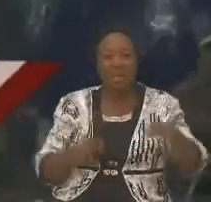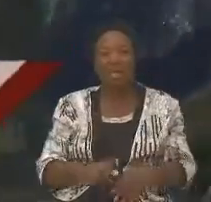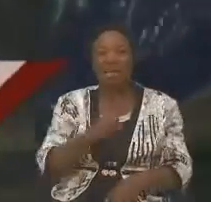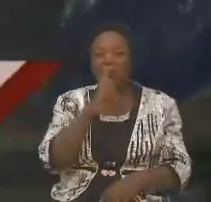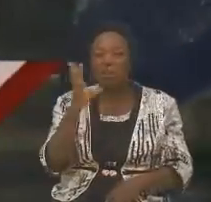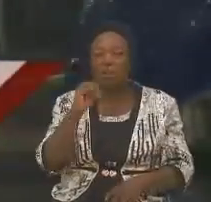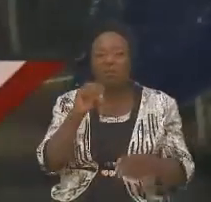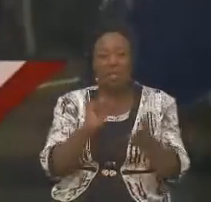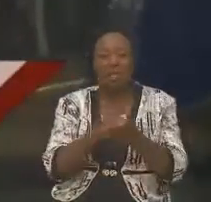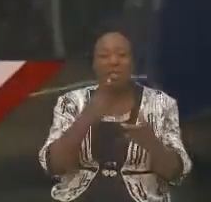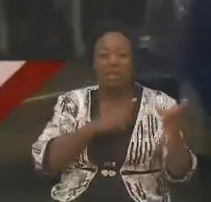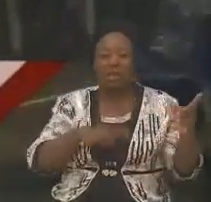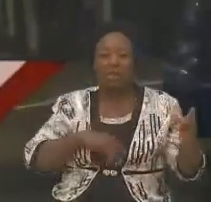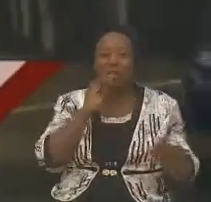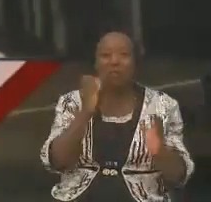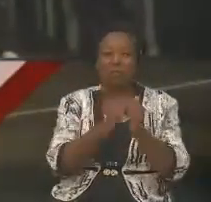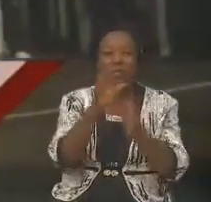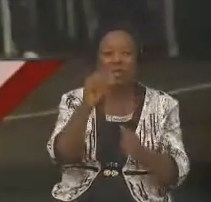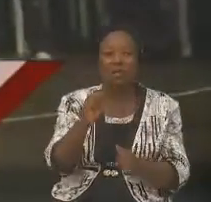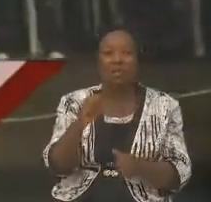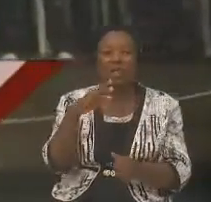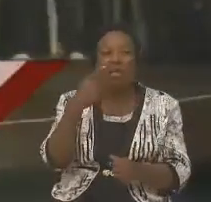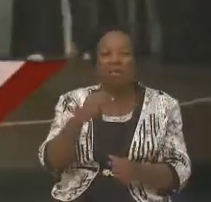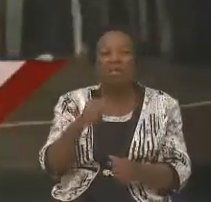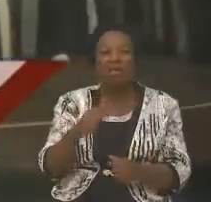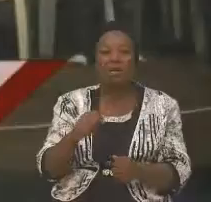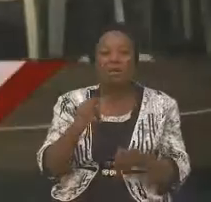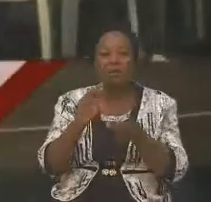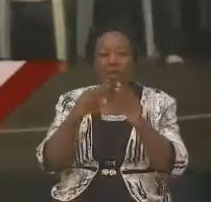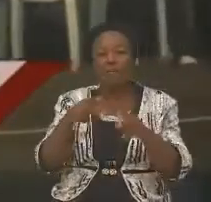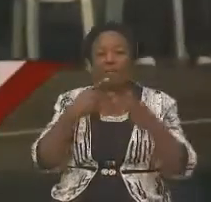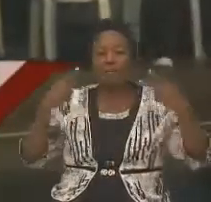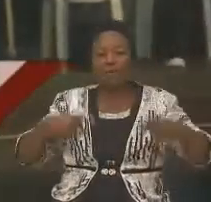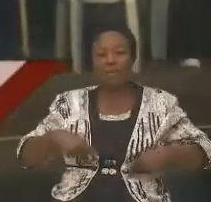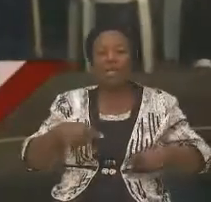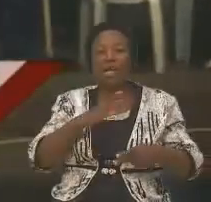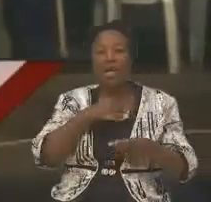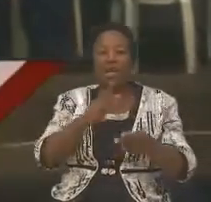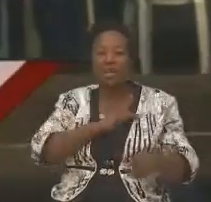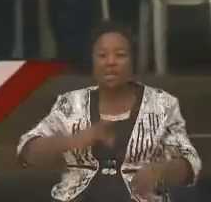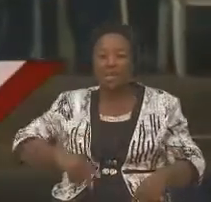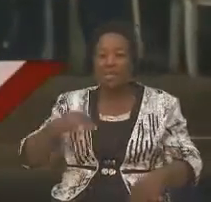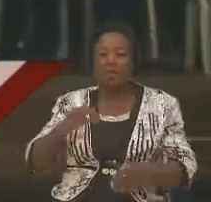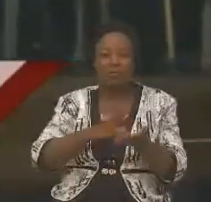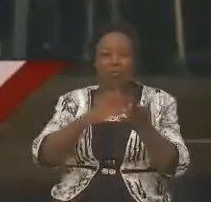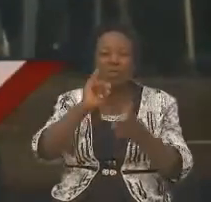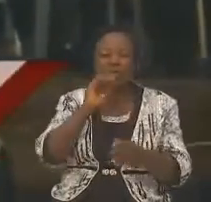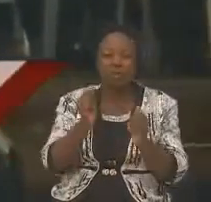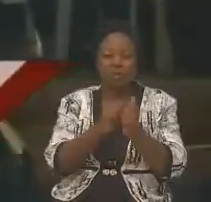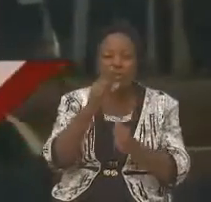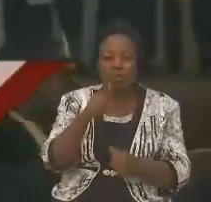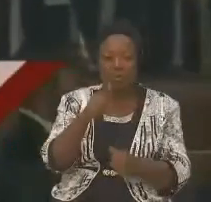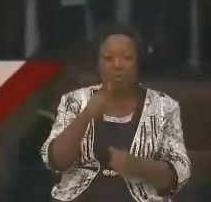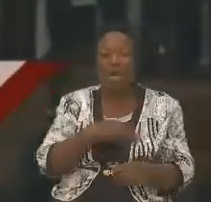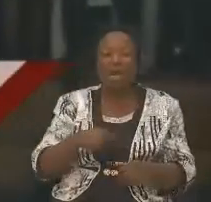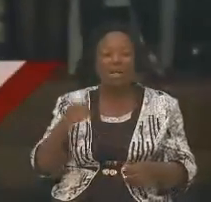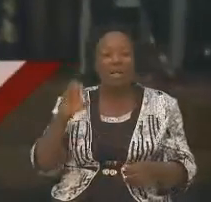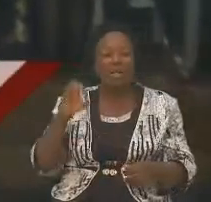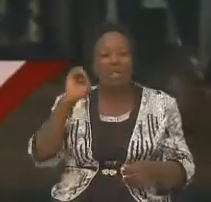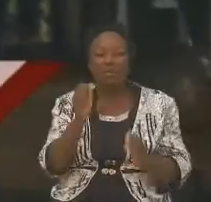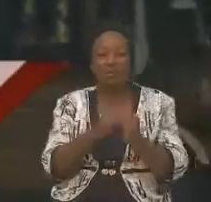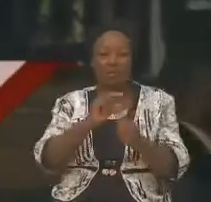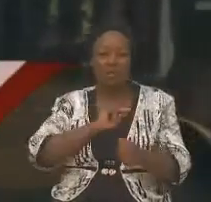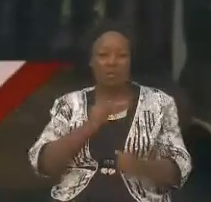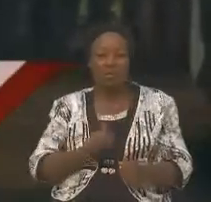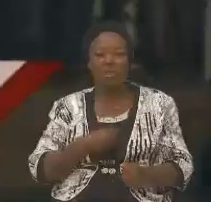then the angel assured him that the Lord is with you. The Prince of Glory is with you. And the